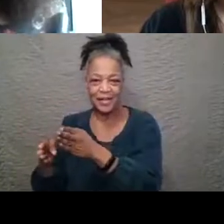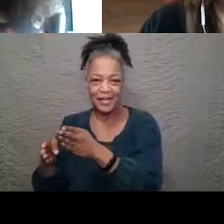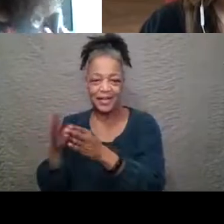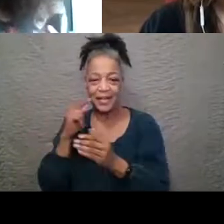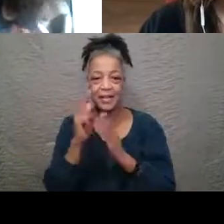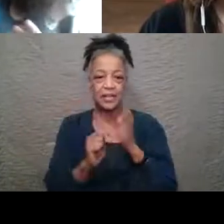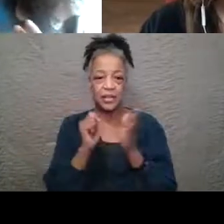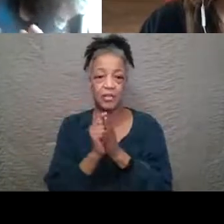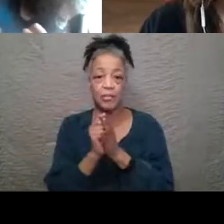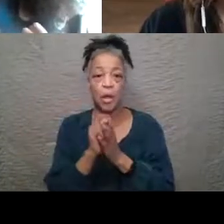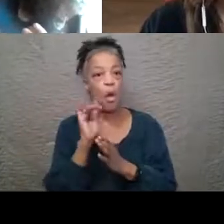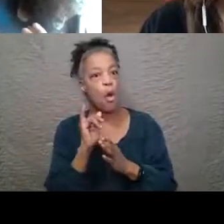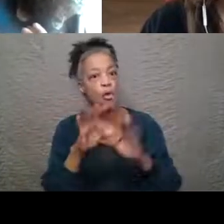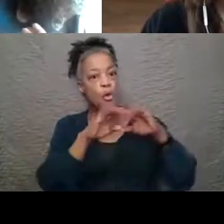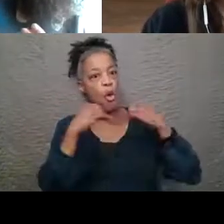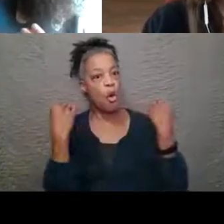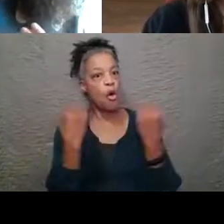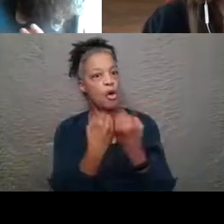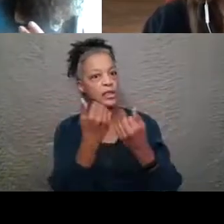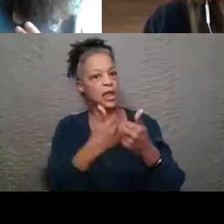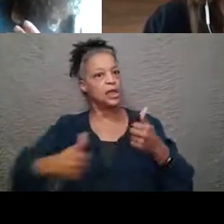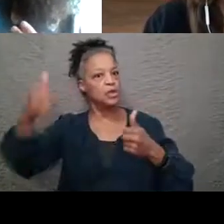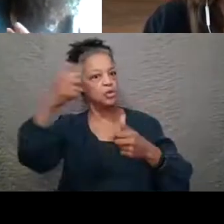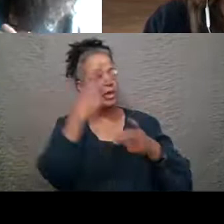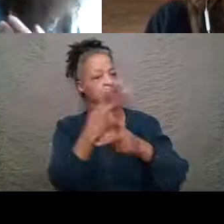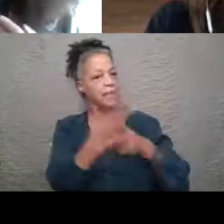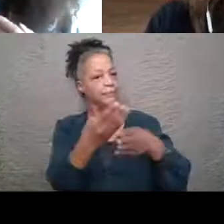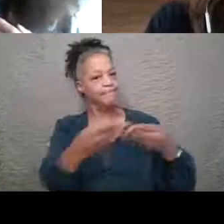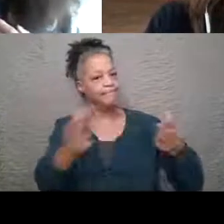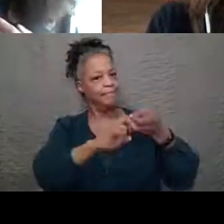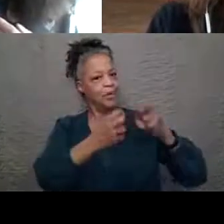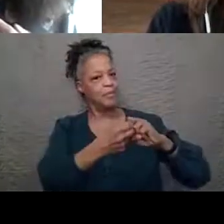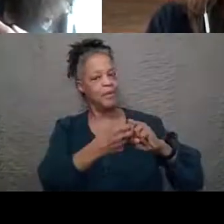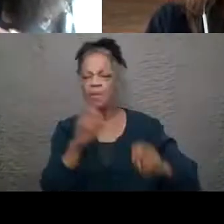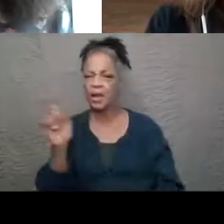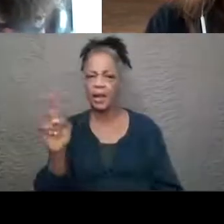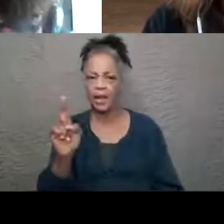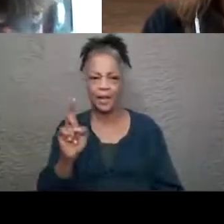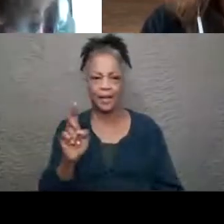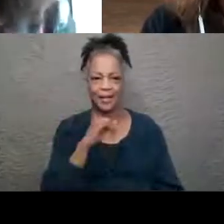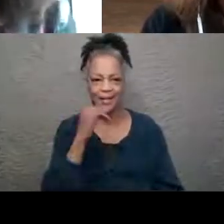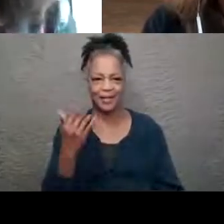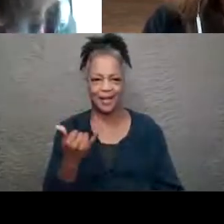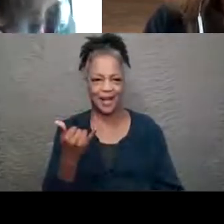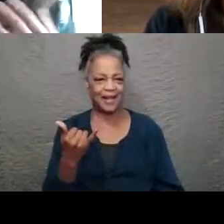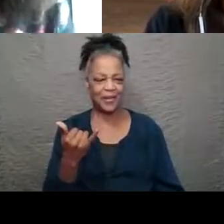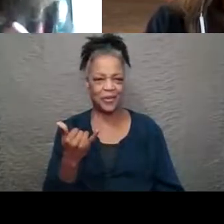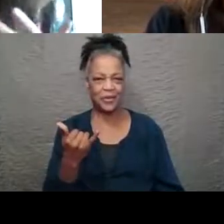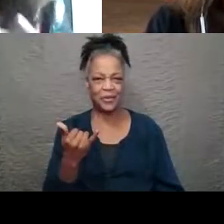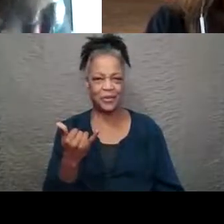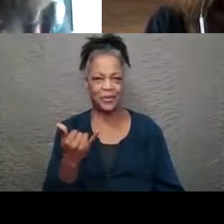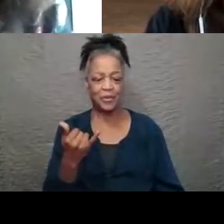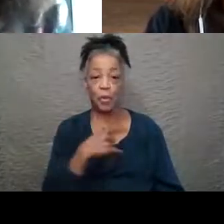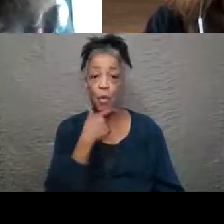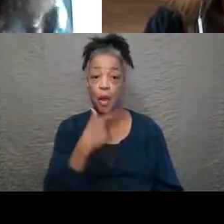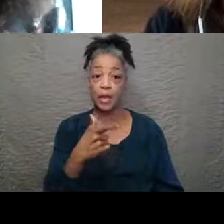of, oh, the organizations will take care of that stuff for us. We're beyond that now. And so, you know, watching